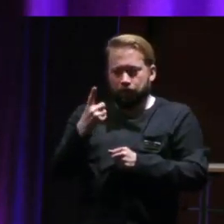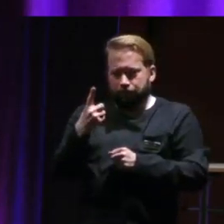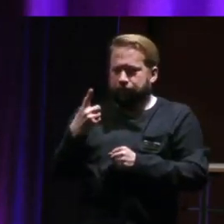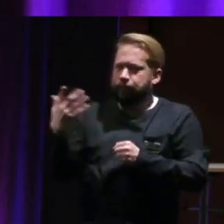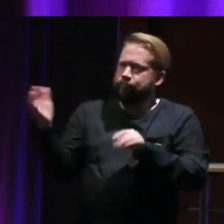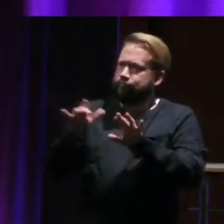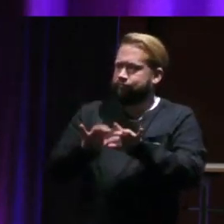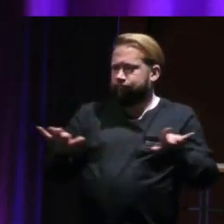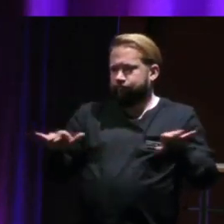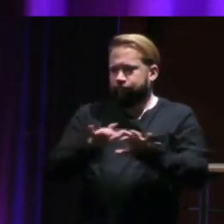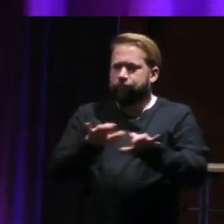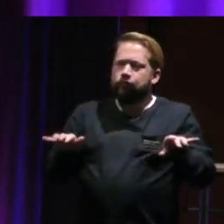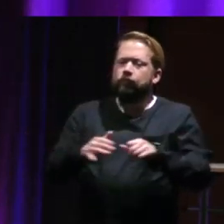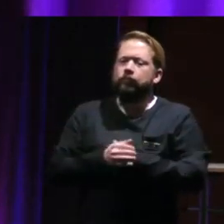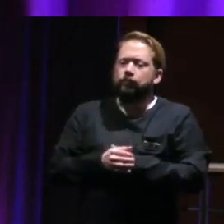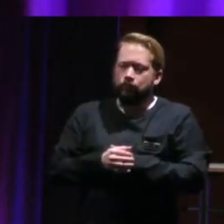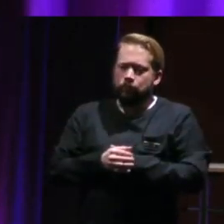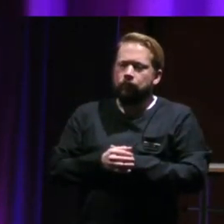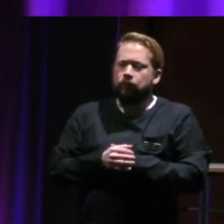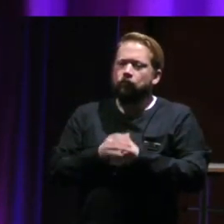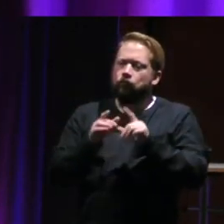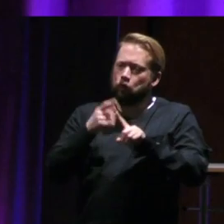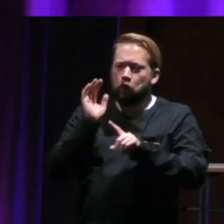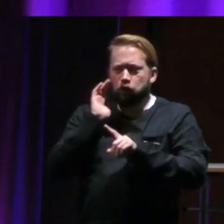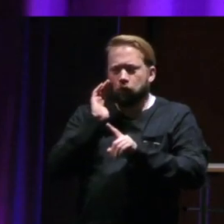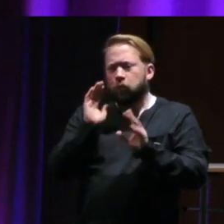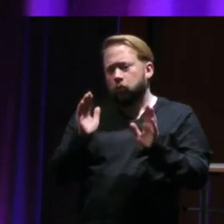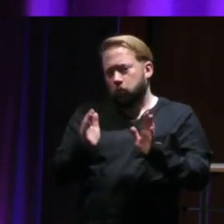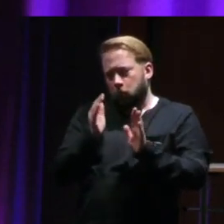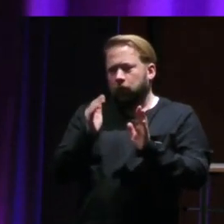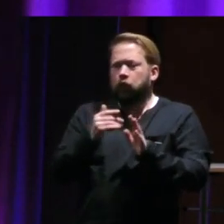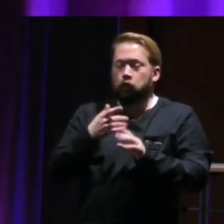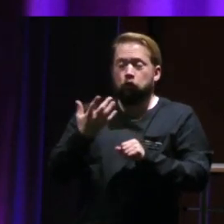just hear a song that will be in Russian. We will have a Swedish translation